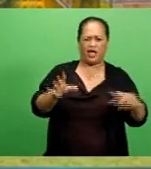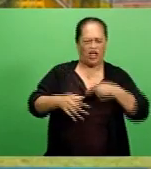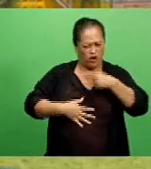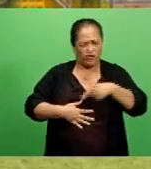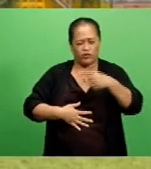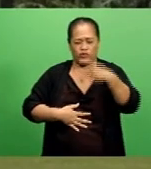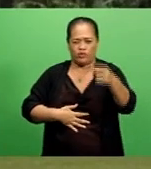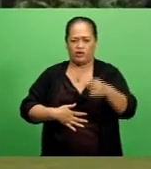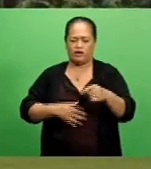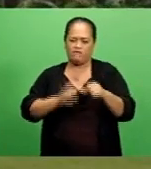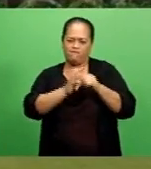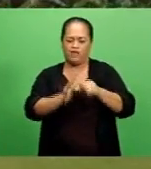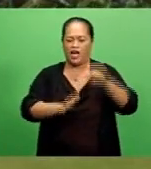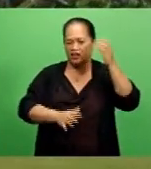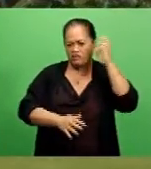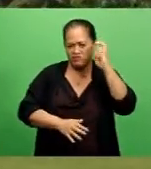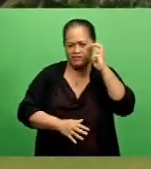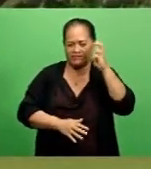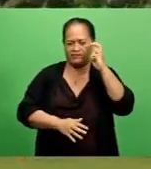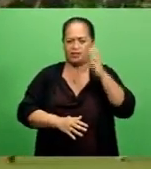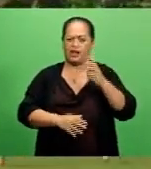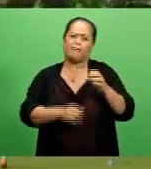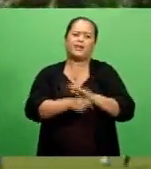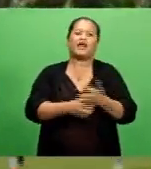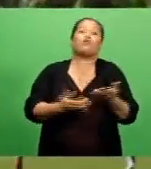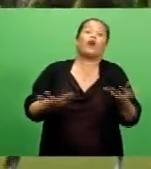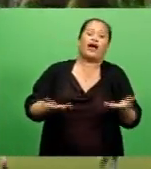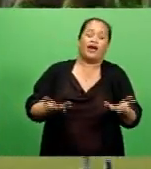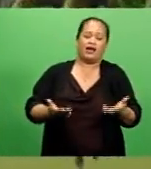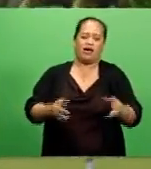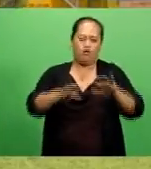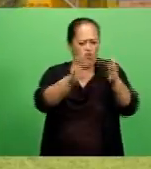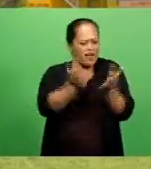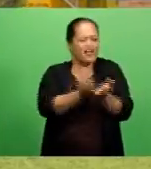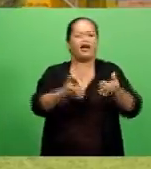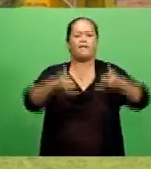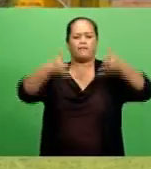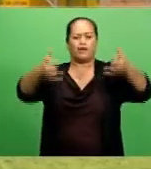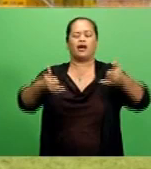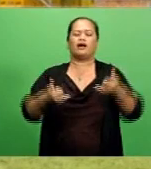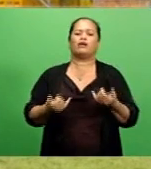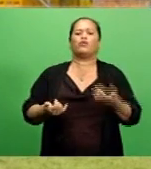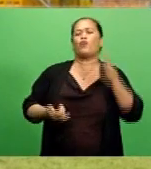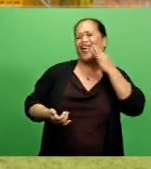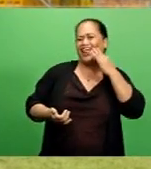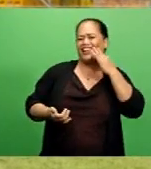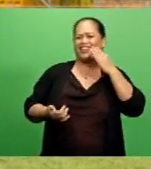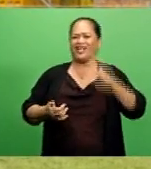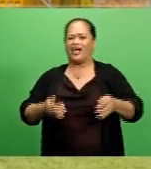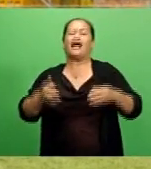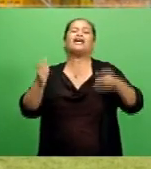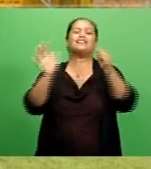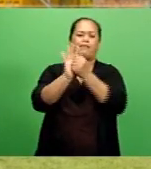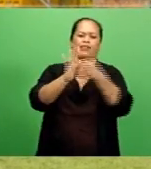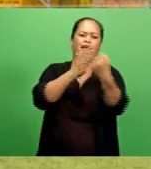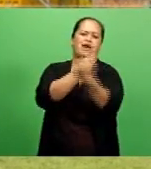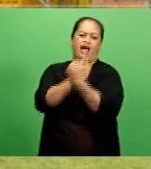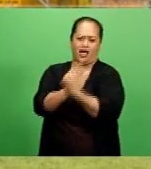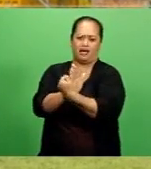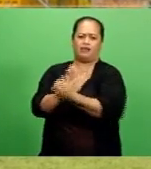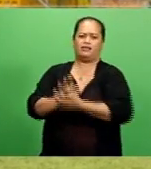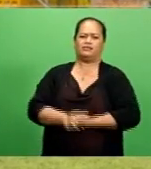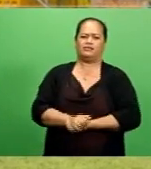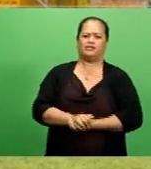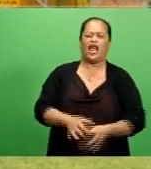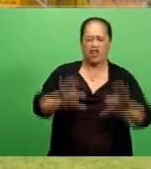to make it to the Rugby World Cup in September. It's pretty exciting. Training is quite tough. Coach expects